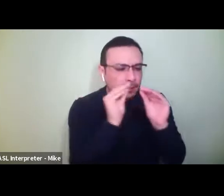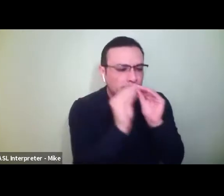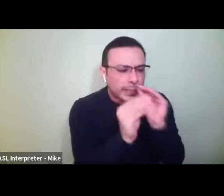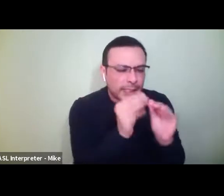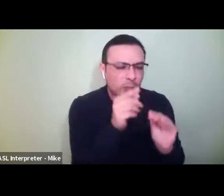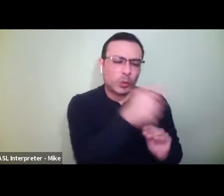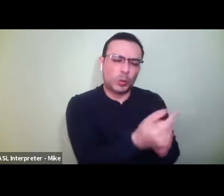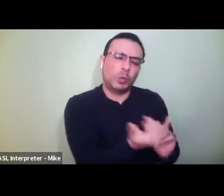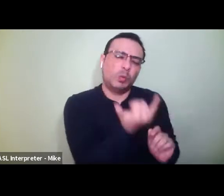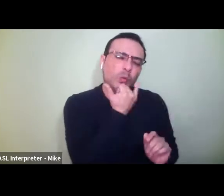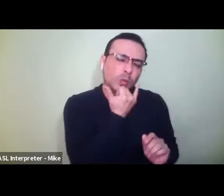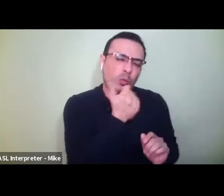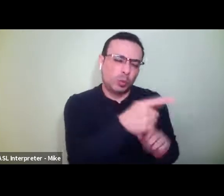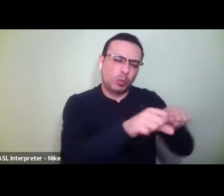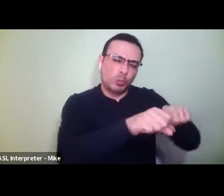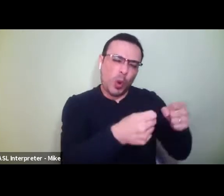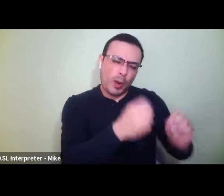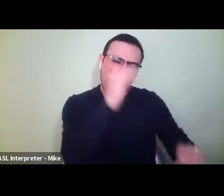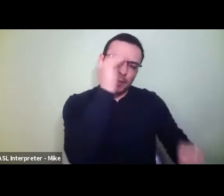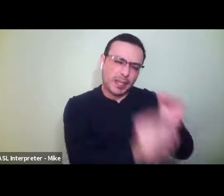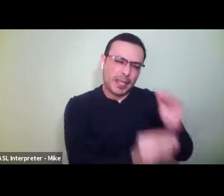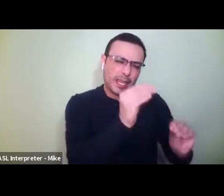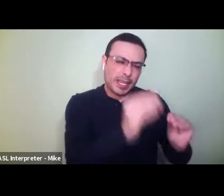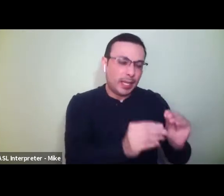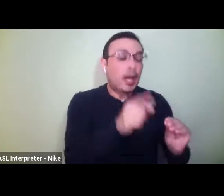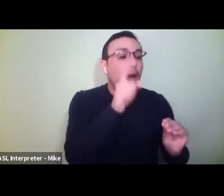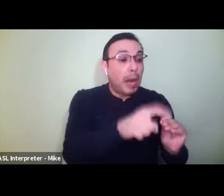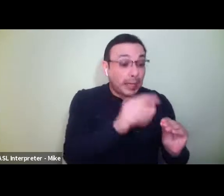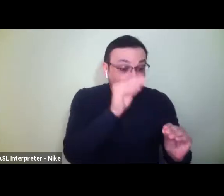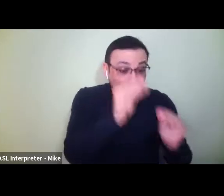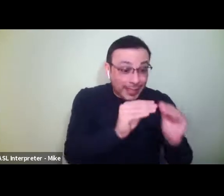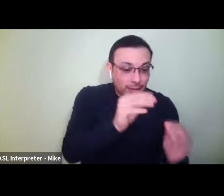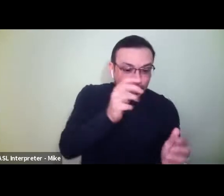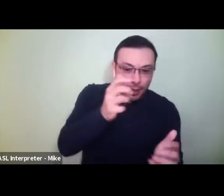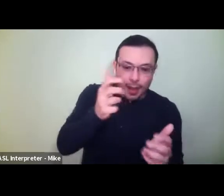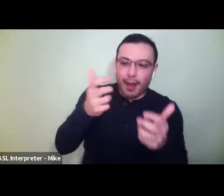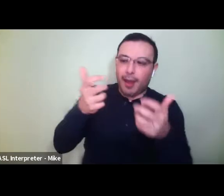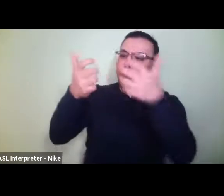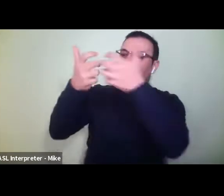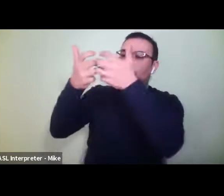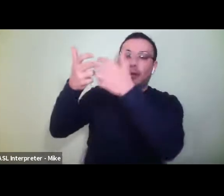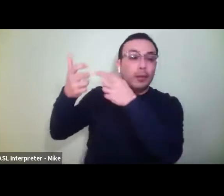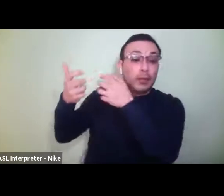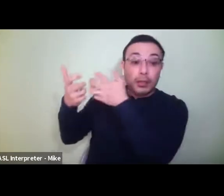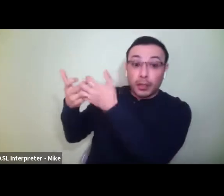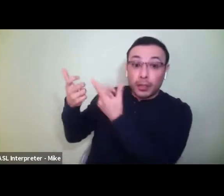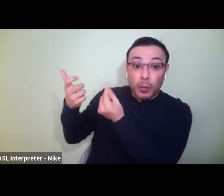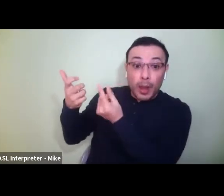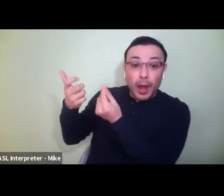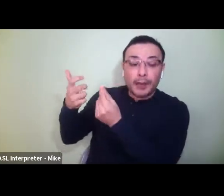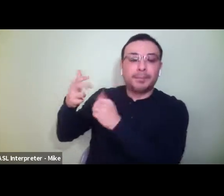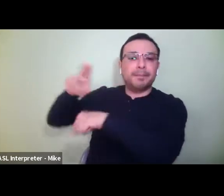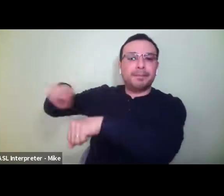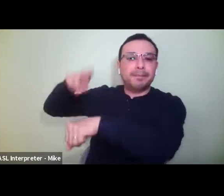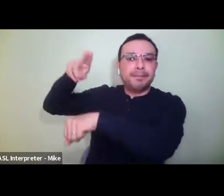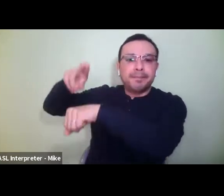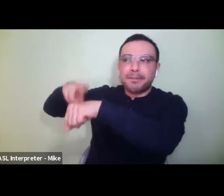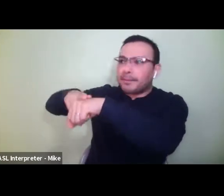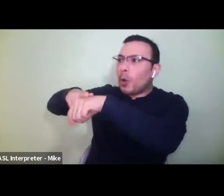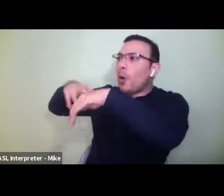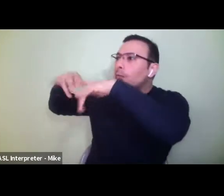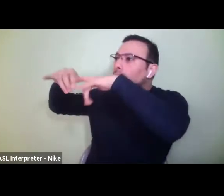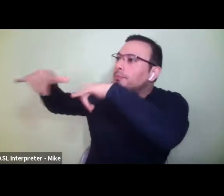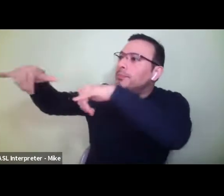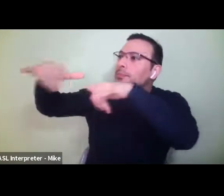a white so-called normal. And so cure is as much or more about